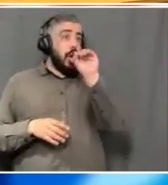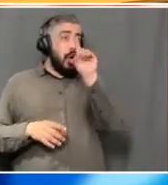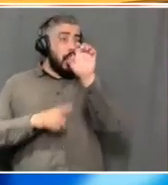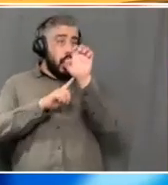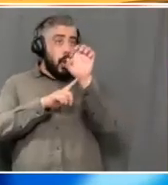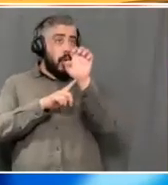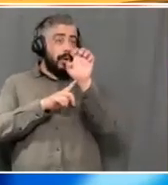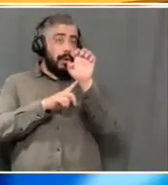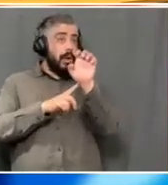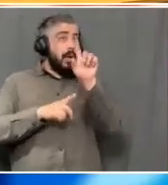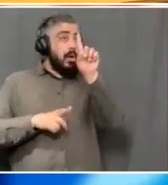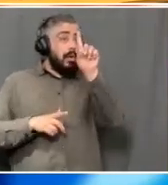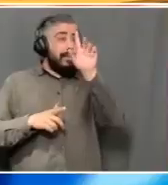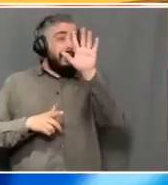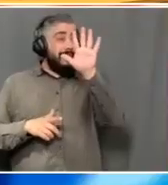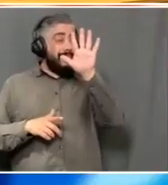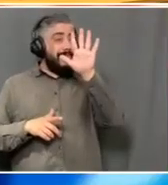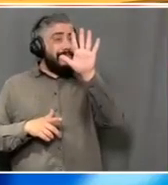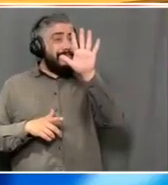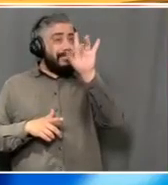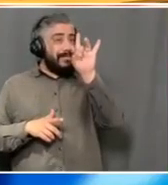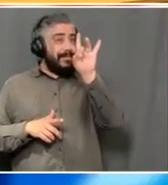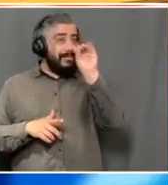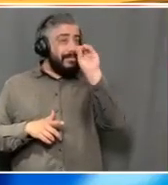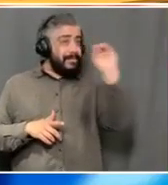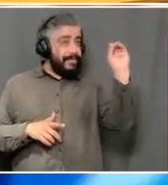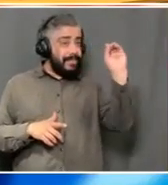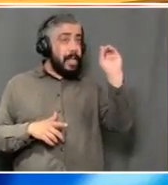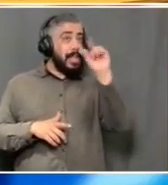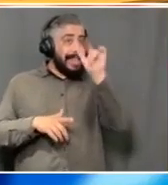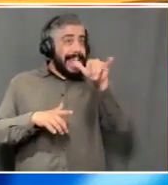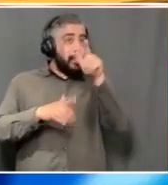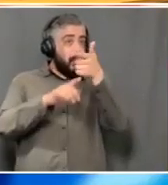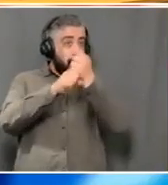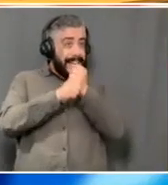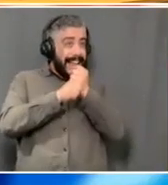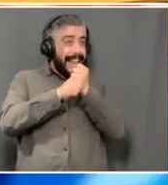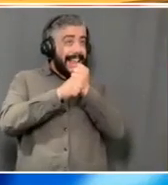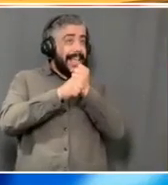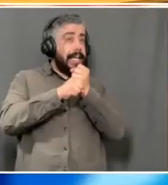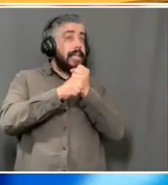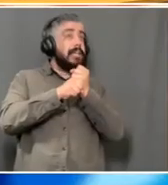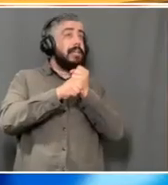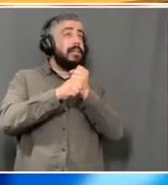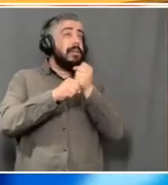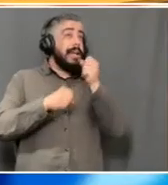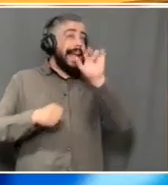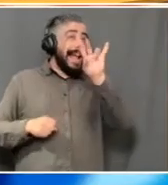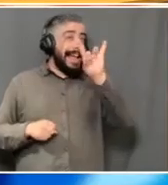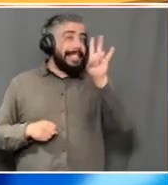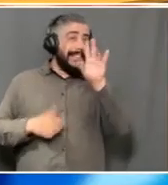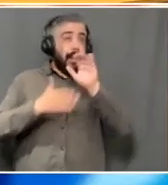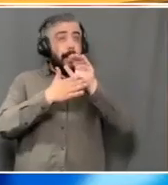5800, that's where you're then getting the 87 million for school transportation, or like where? Correct. Okay, got it. Correct.